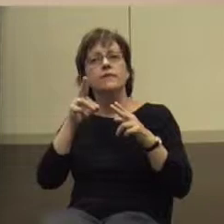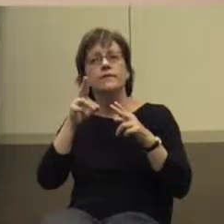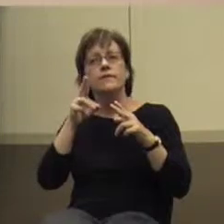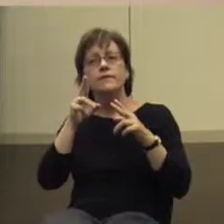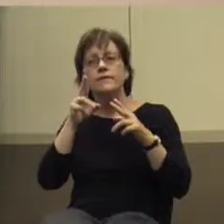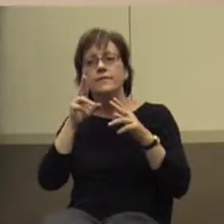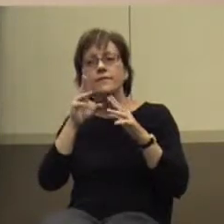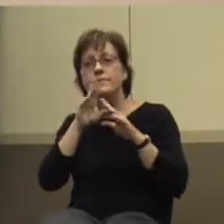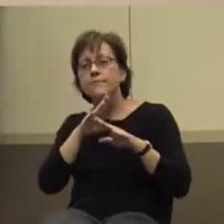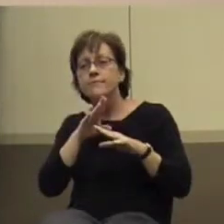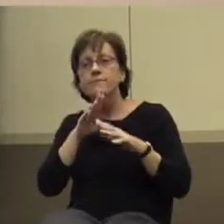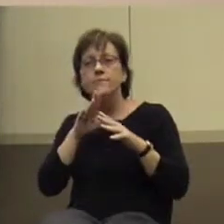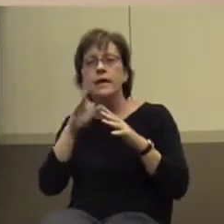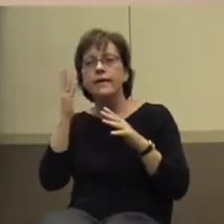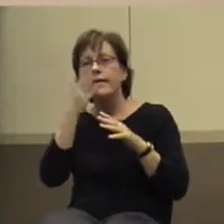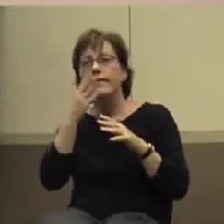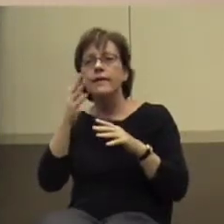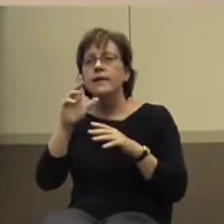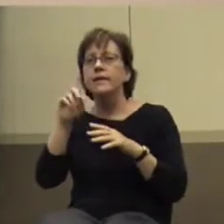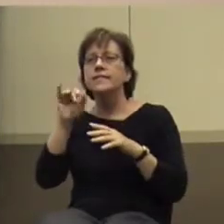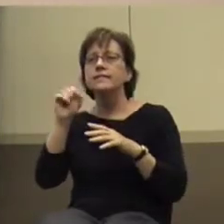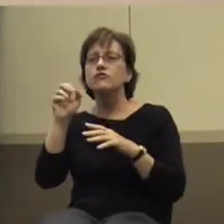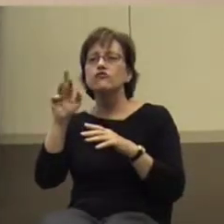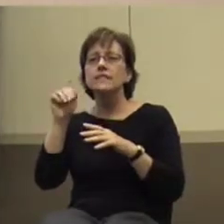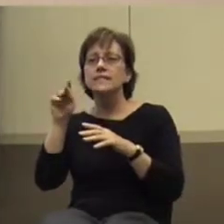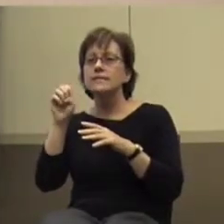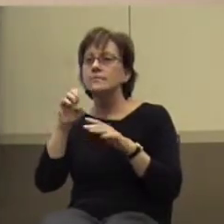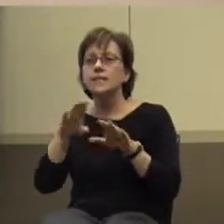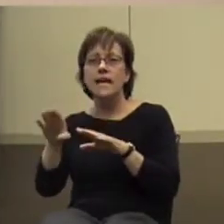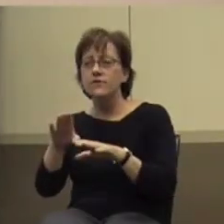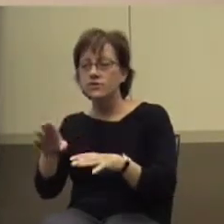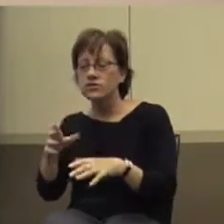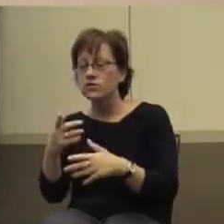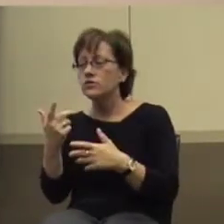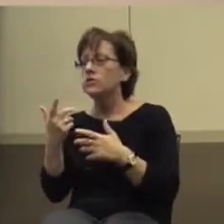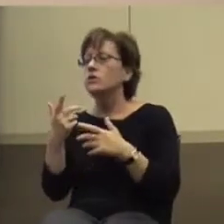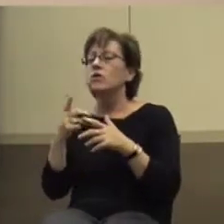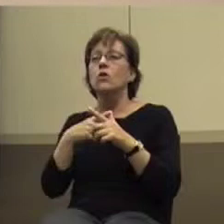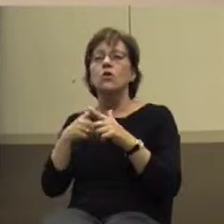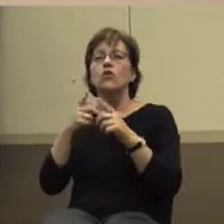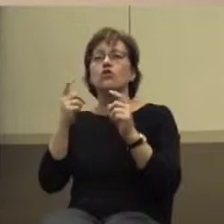it's rapid, happening a lot, like hand flapping,